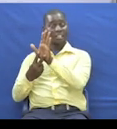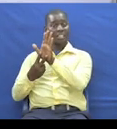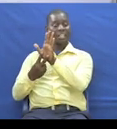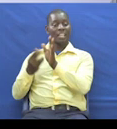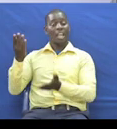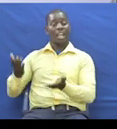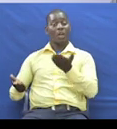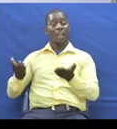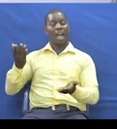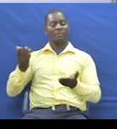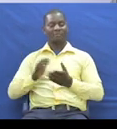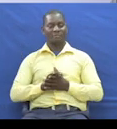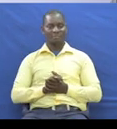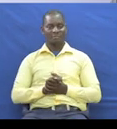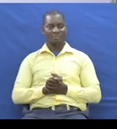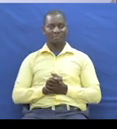kilogram.